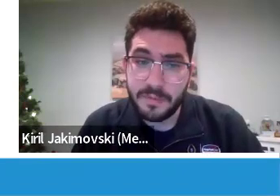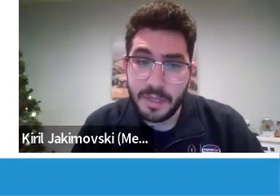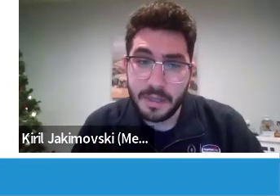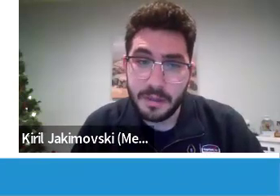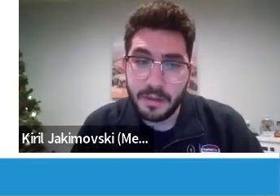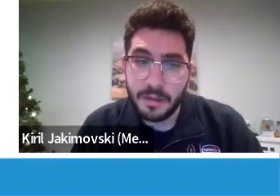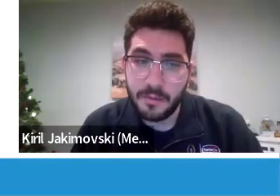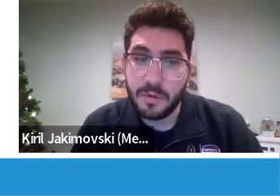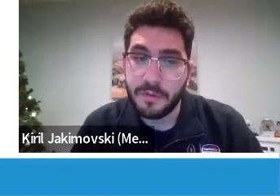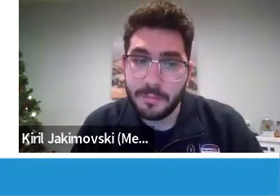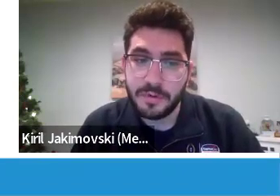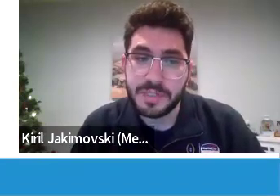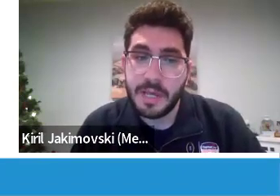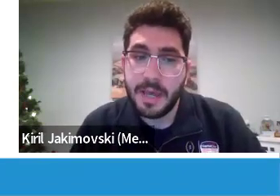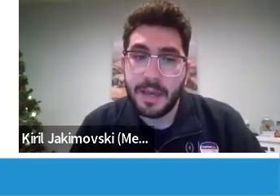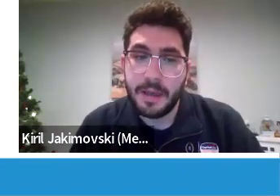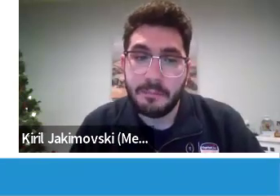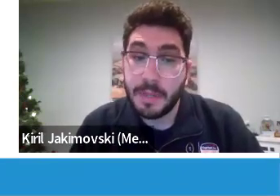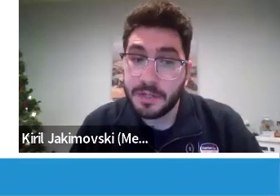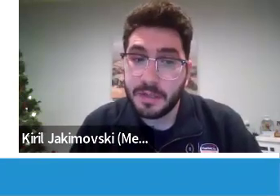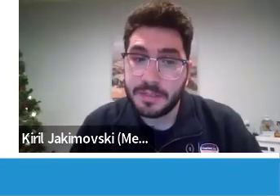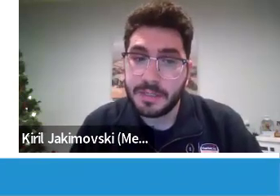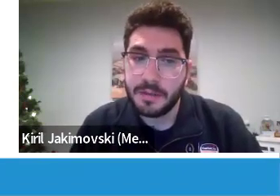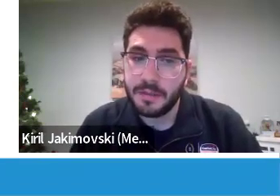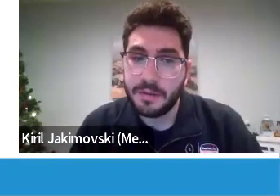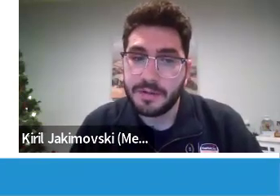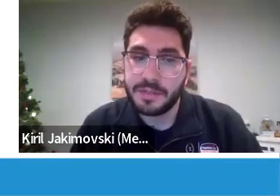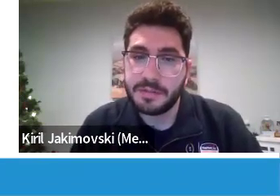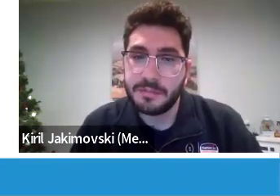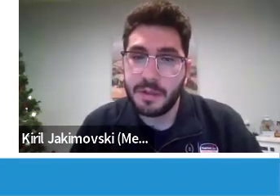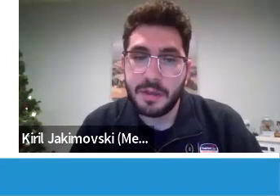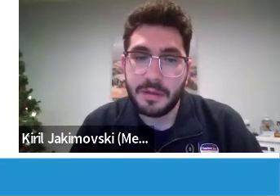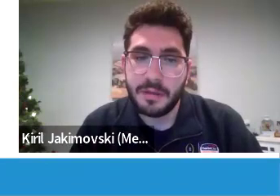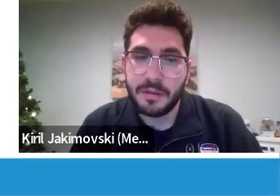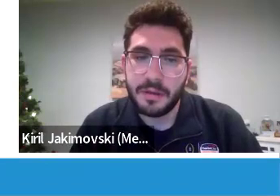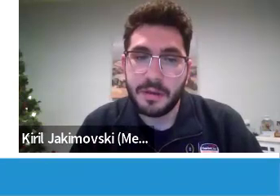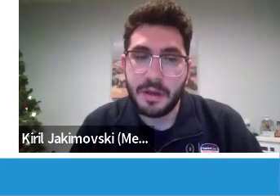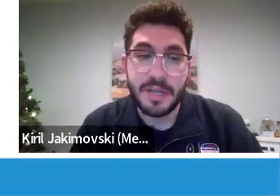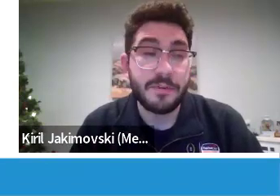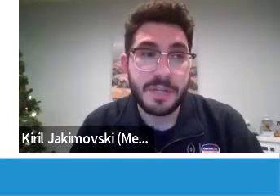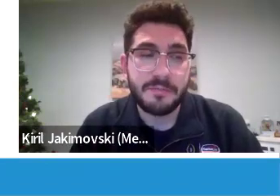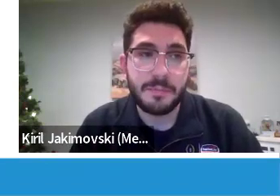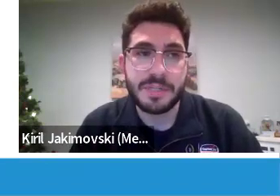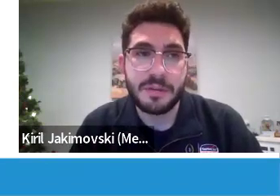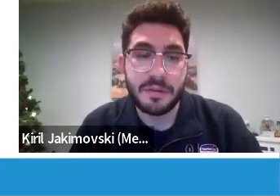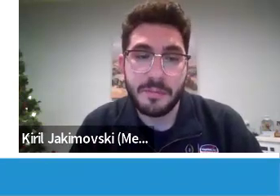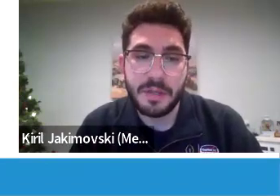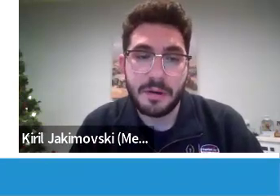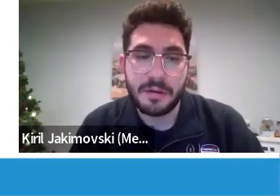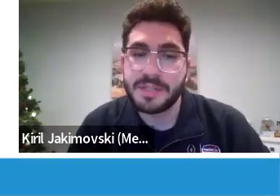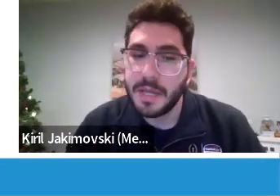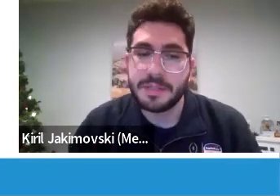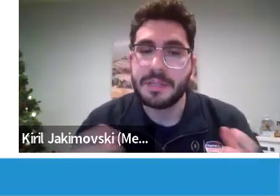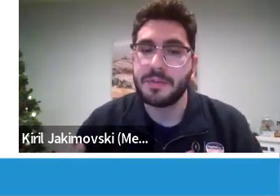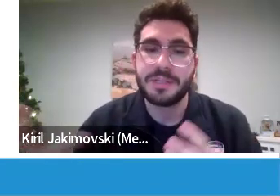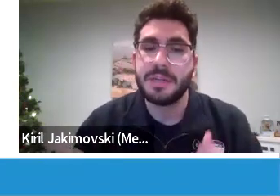One of our members mentioned that there's a diversity of members in the committee that